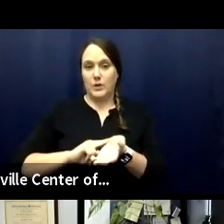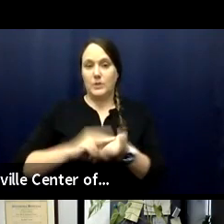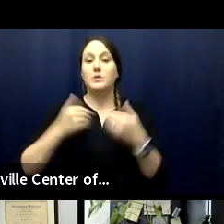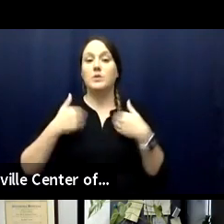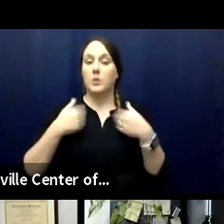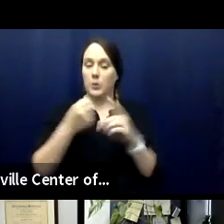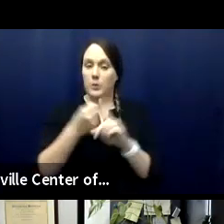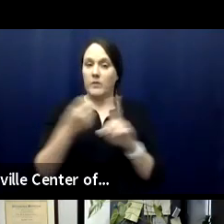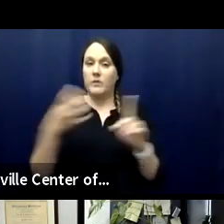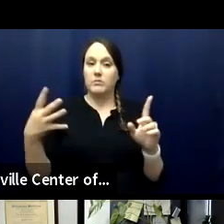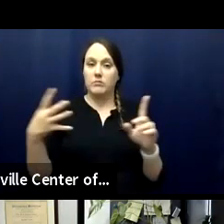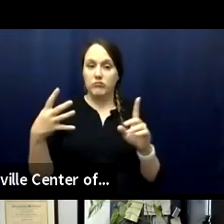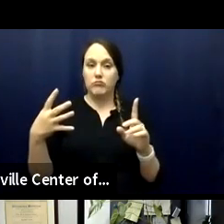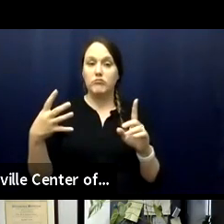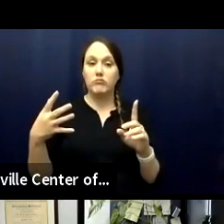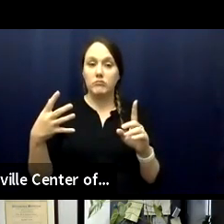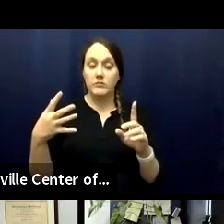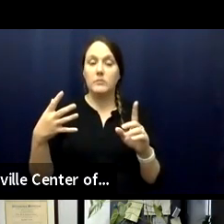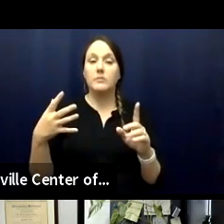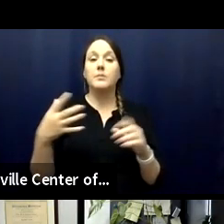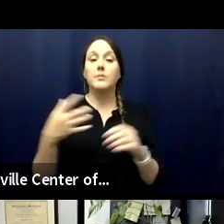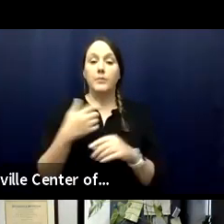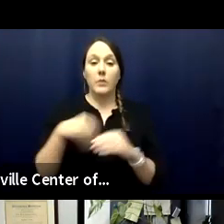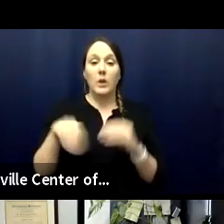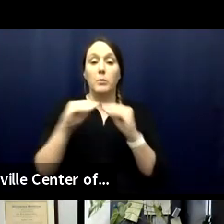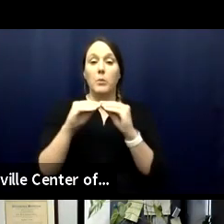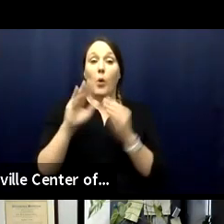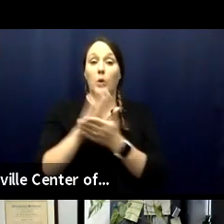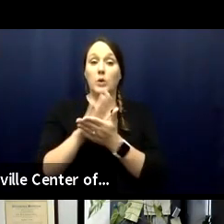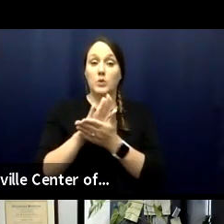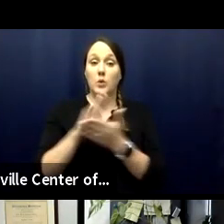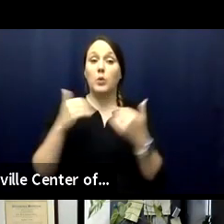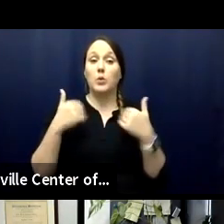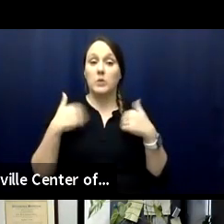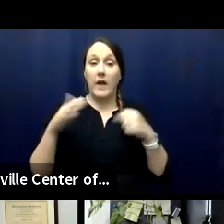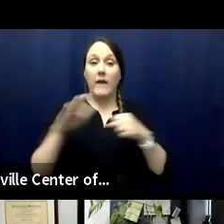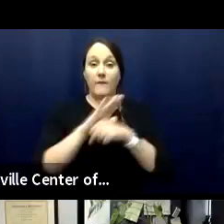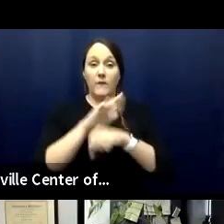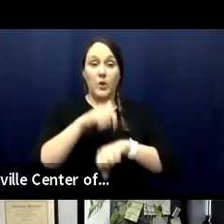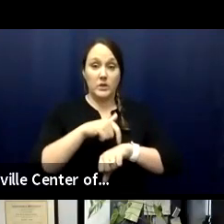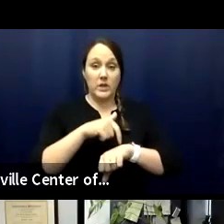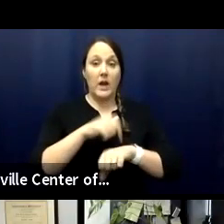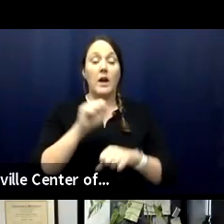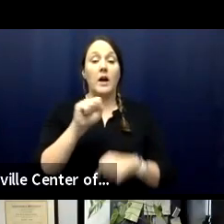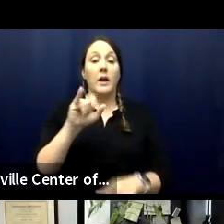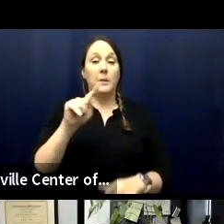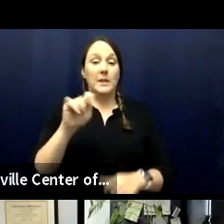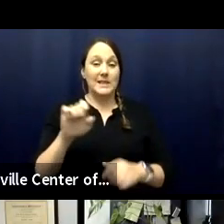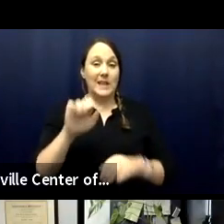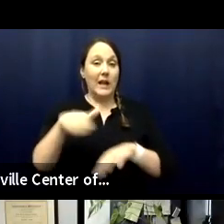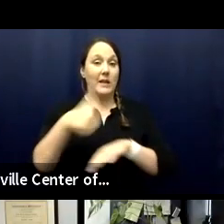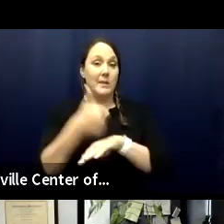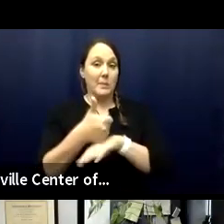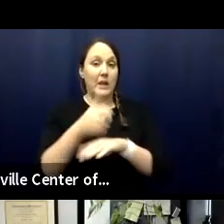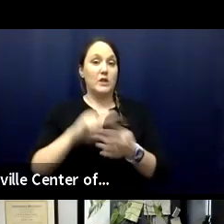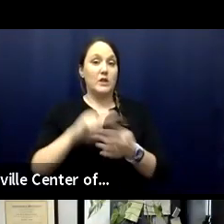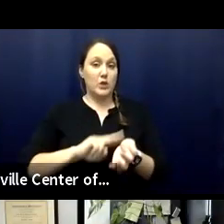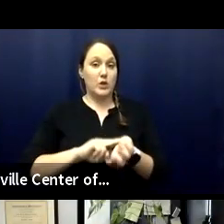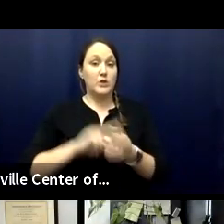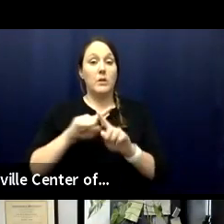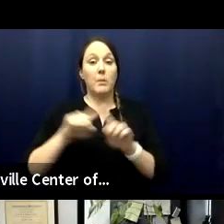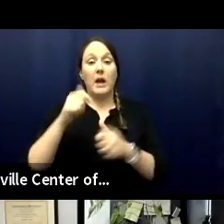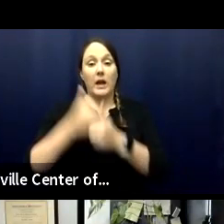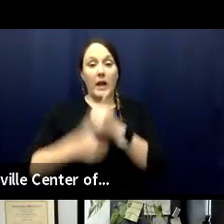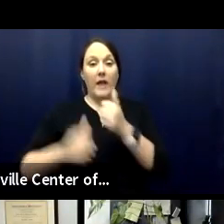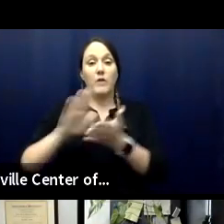expanded that where more schools have full-time nurses, site-based nurses. But every school has a